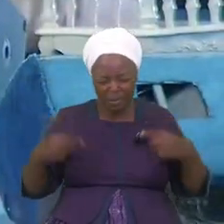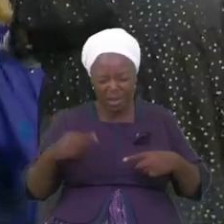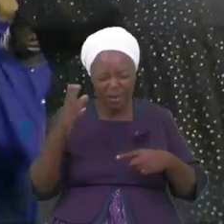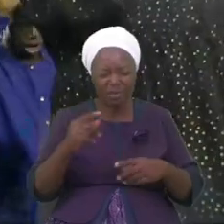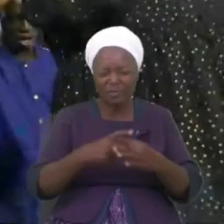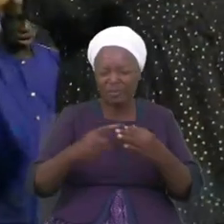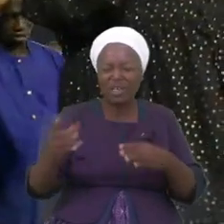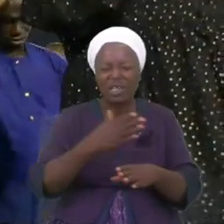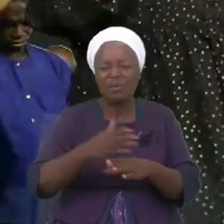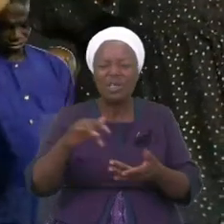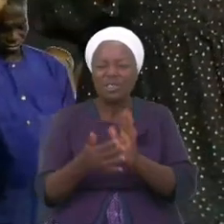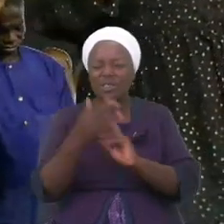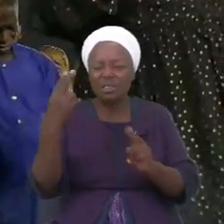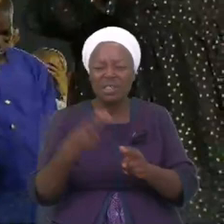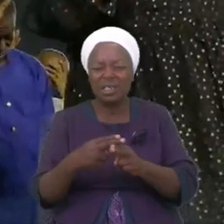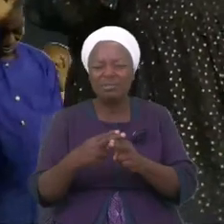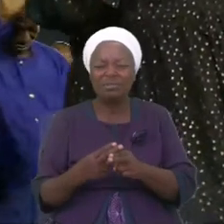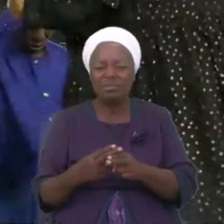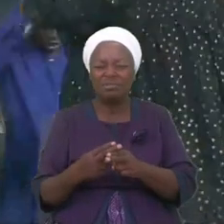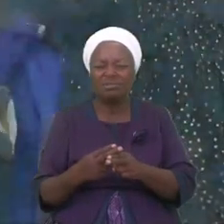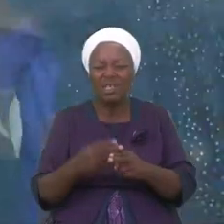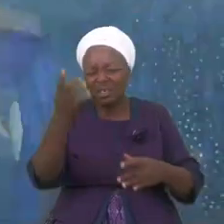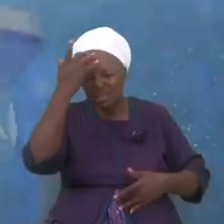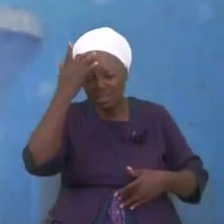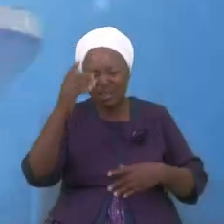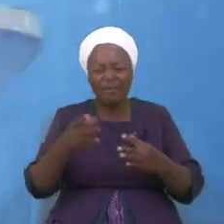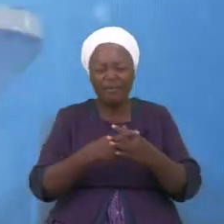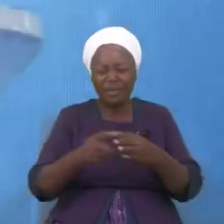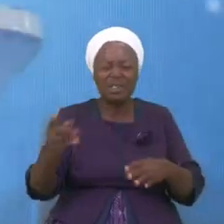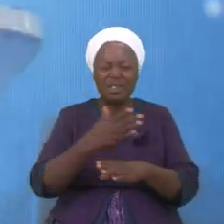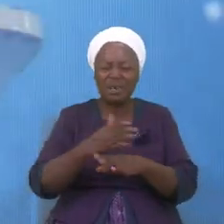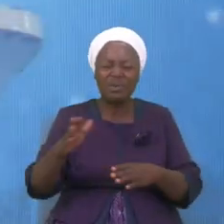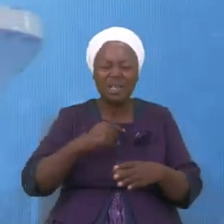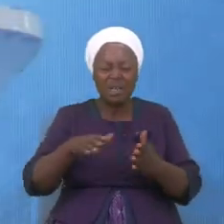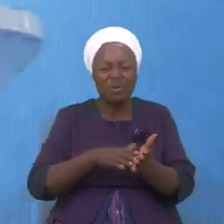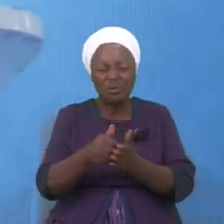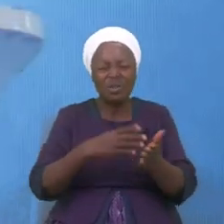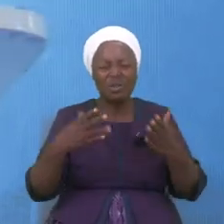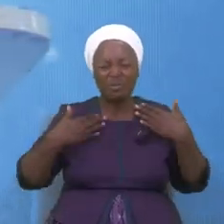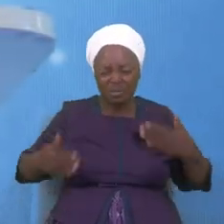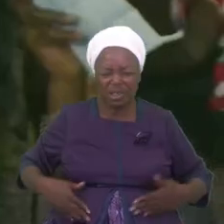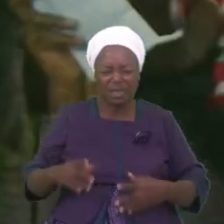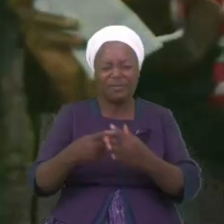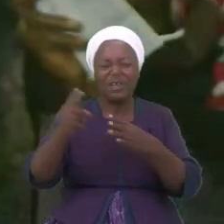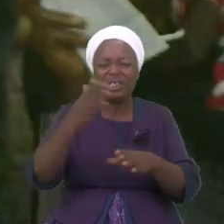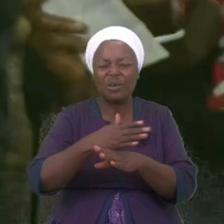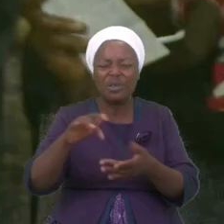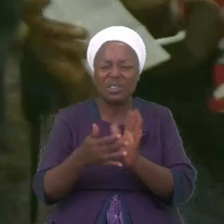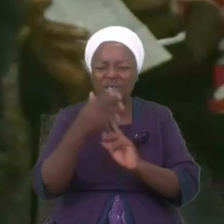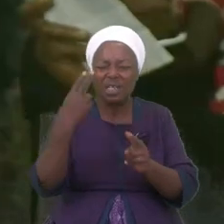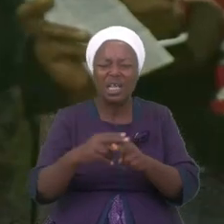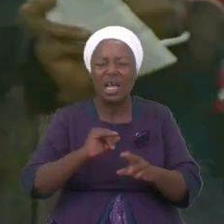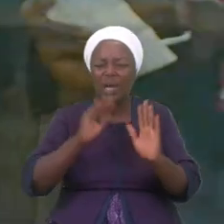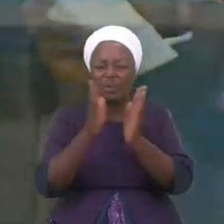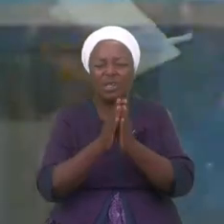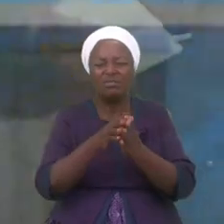away. Infirmity, vanish away. The weakness of the body, vanish away. I pray, whatever is